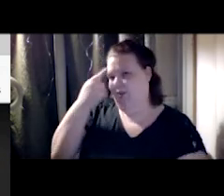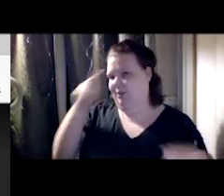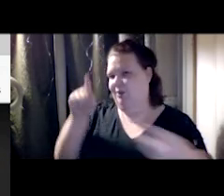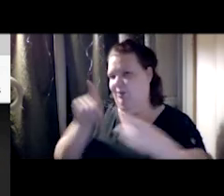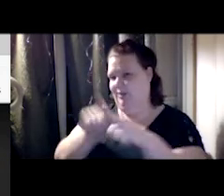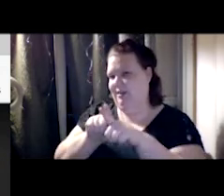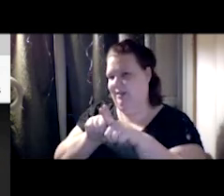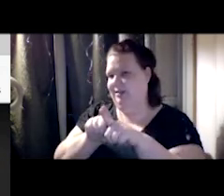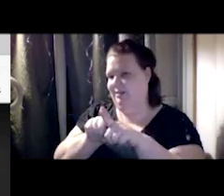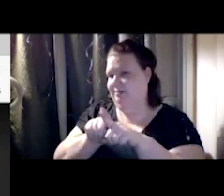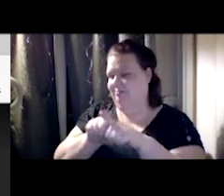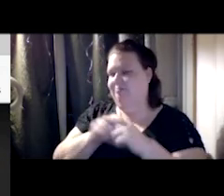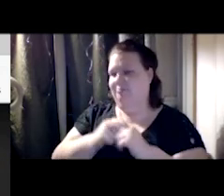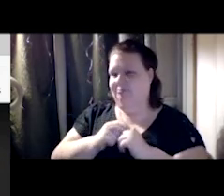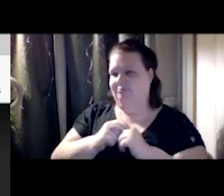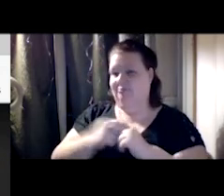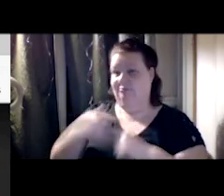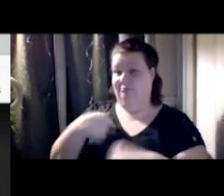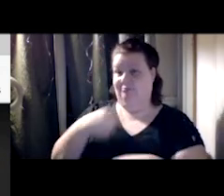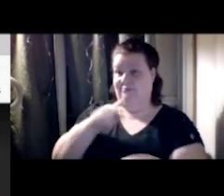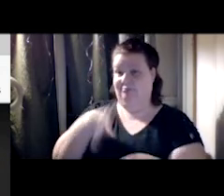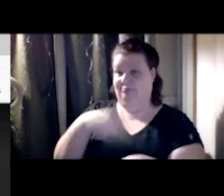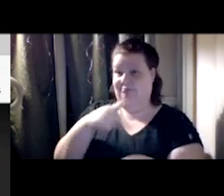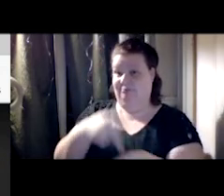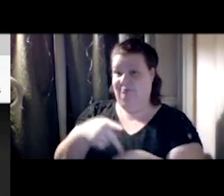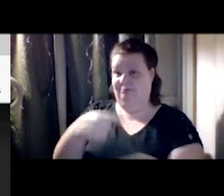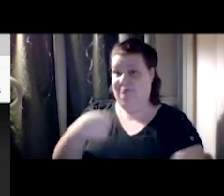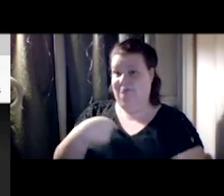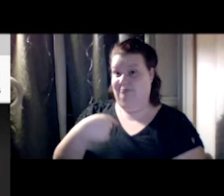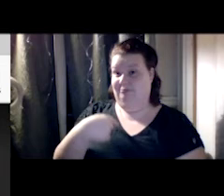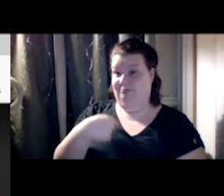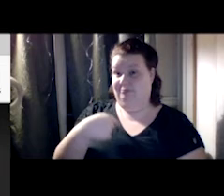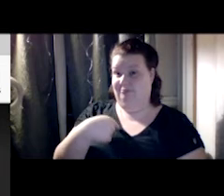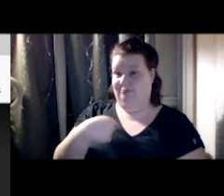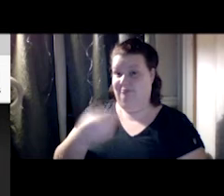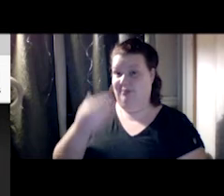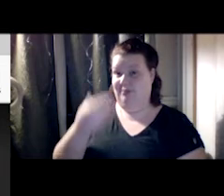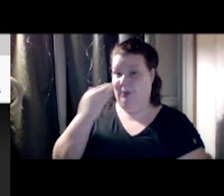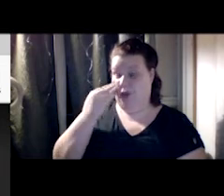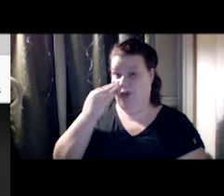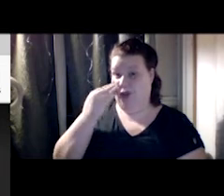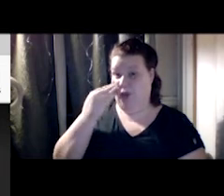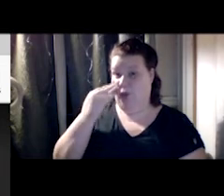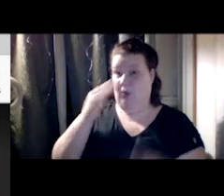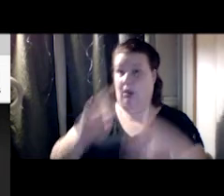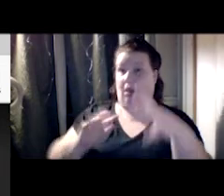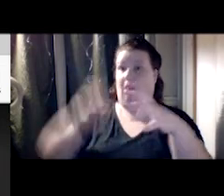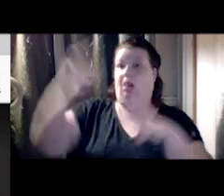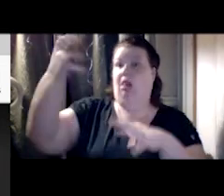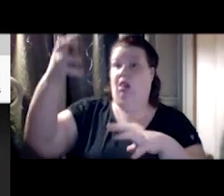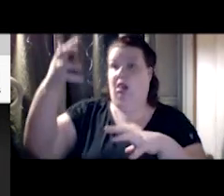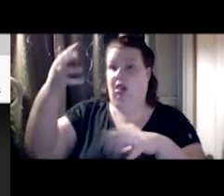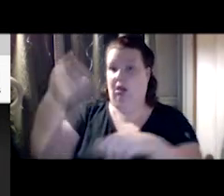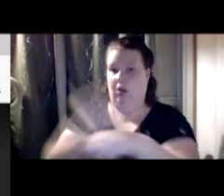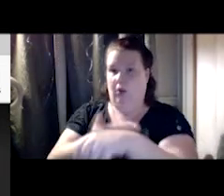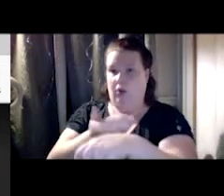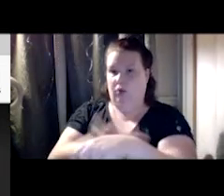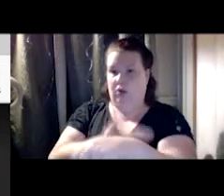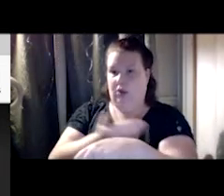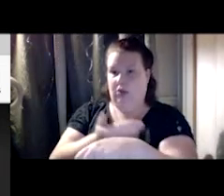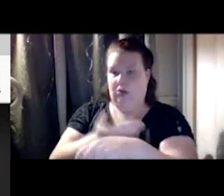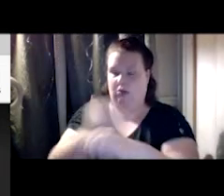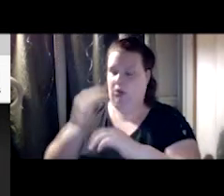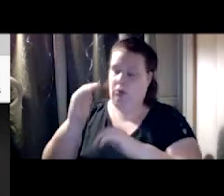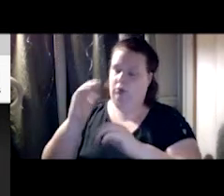that as a principal, I know how disruptive construction can be, and I feel like option 2 would be a